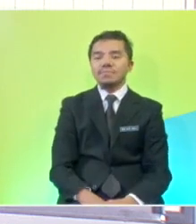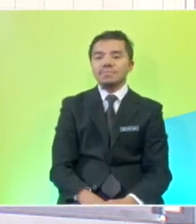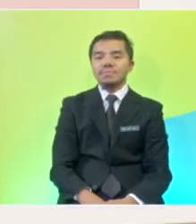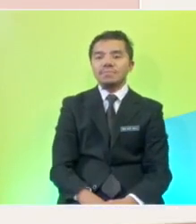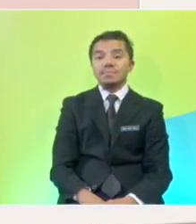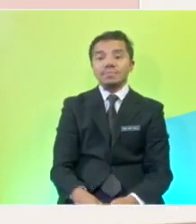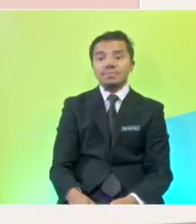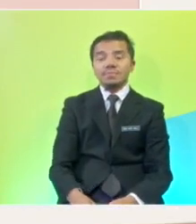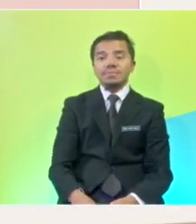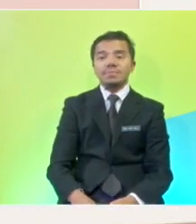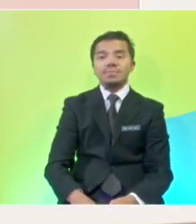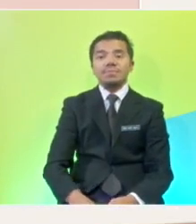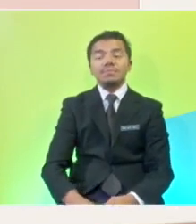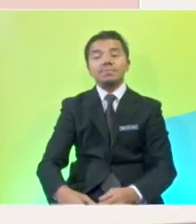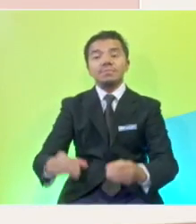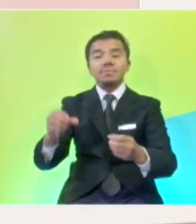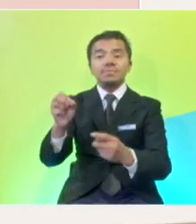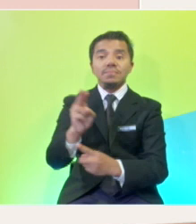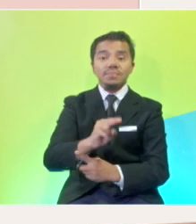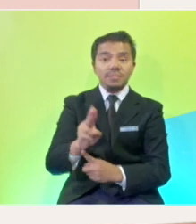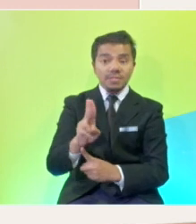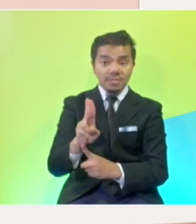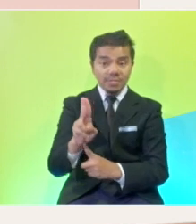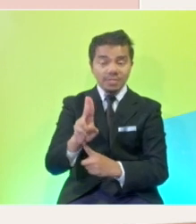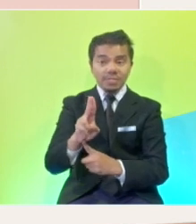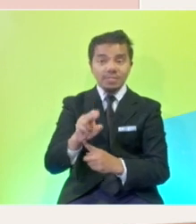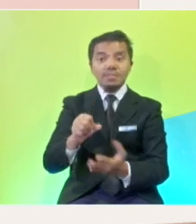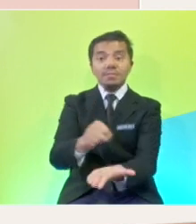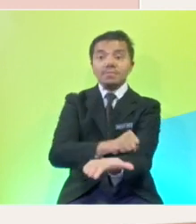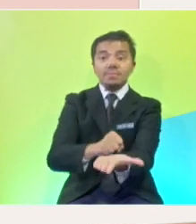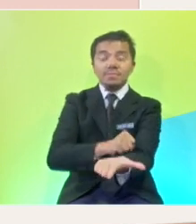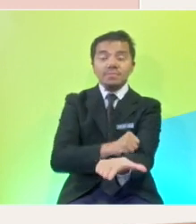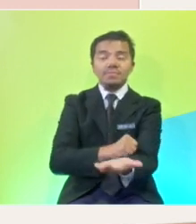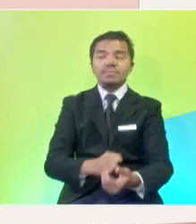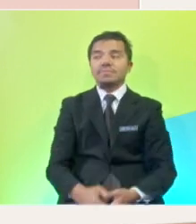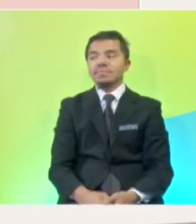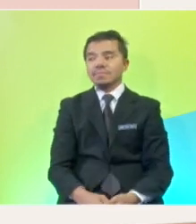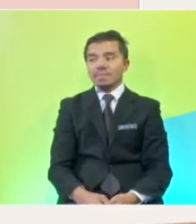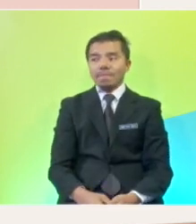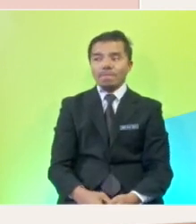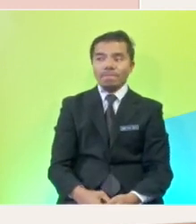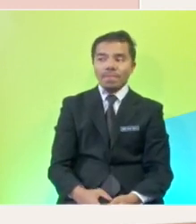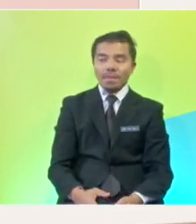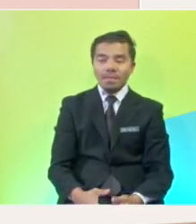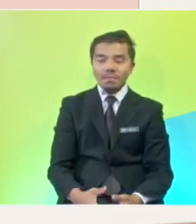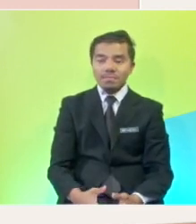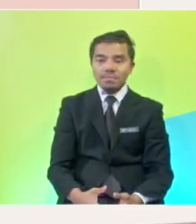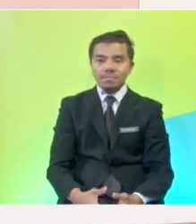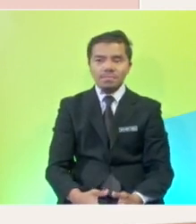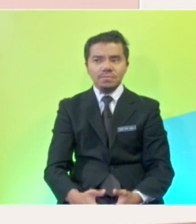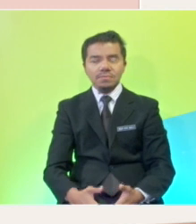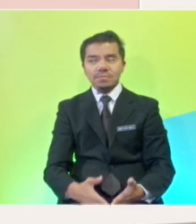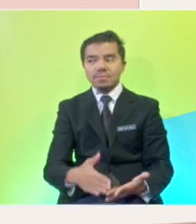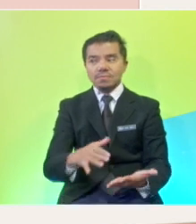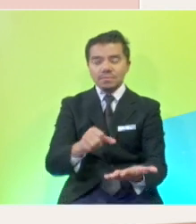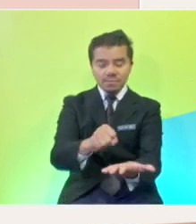nervous system is the central nervous system consists of the brain and the spinal cord. Okay, so if you see there's a